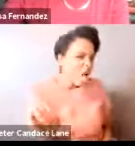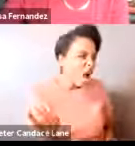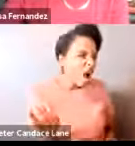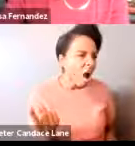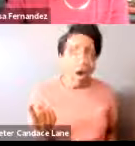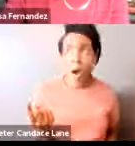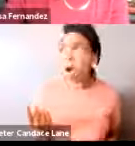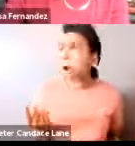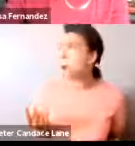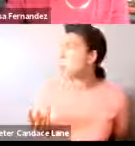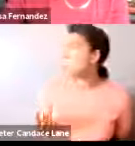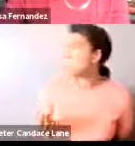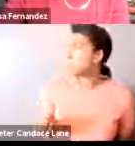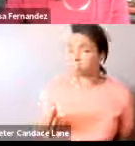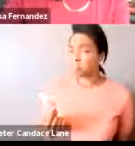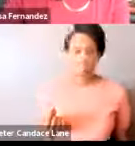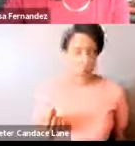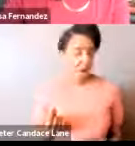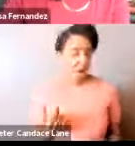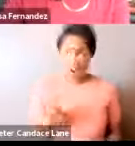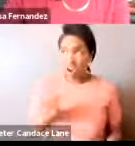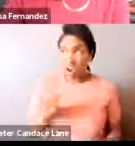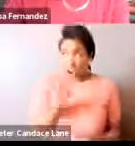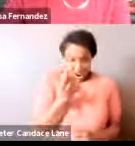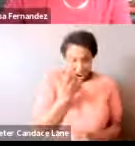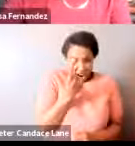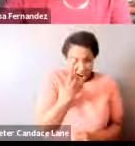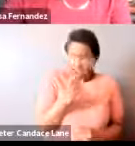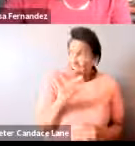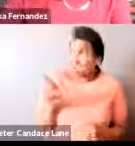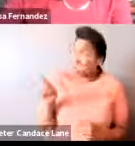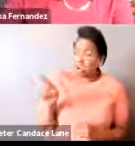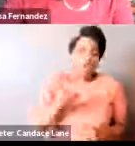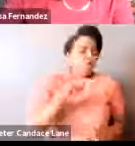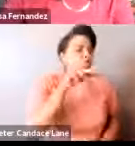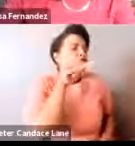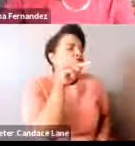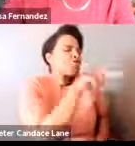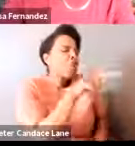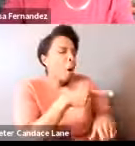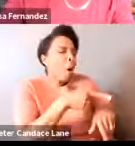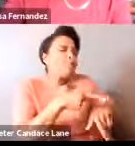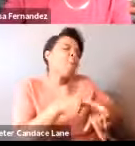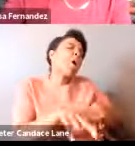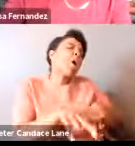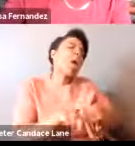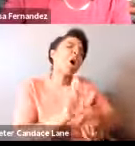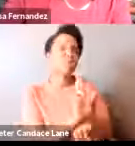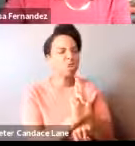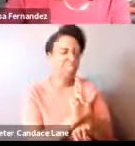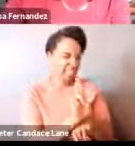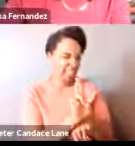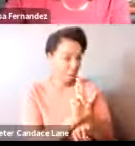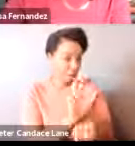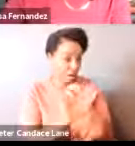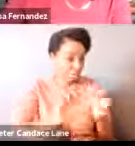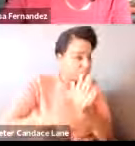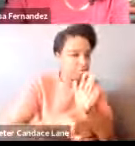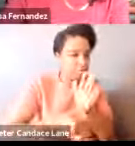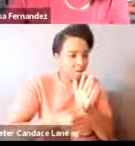Rolling the word off her tongue like something you wouldn't want to catch. "You're Puerto Rican," emphasis on